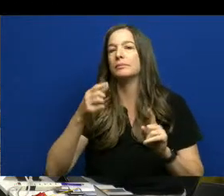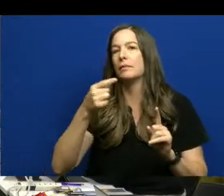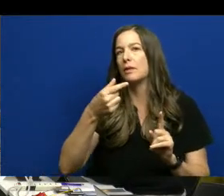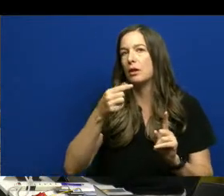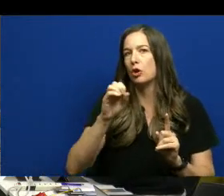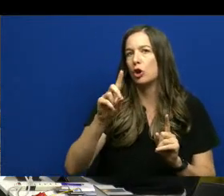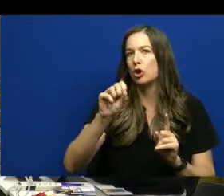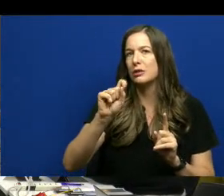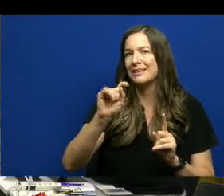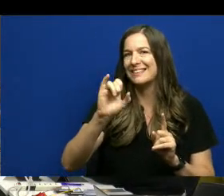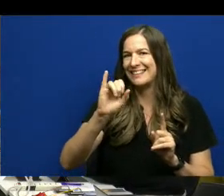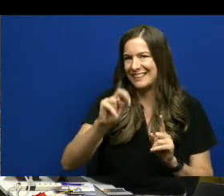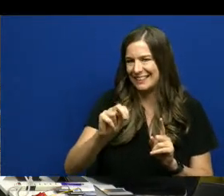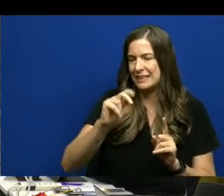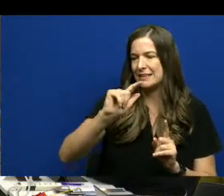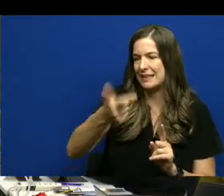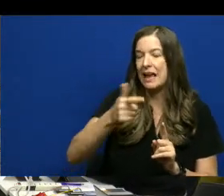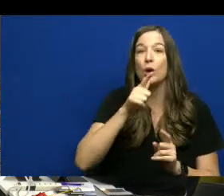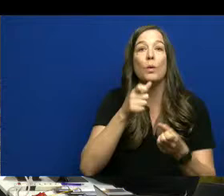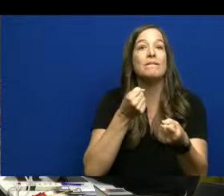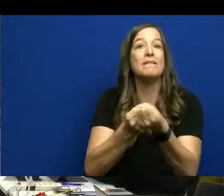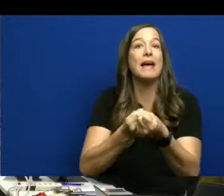All in favor?